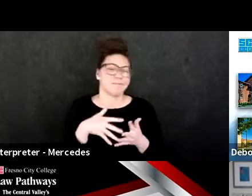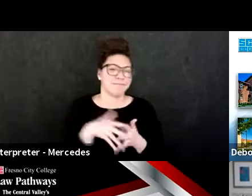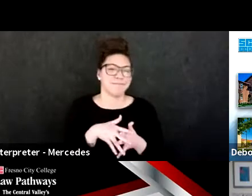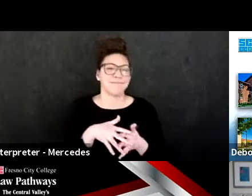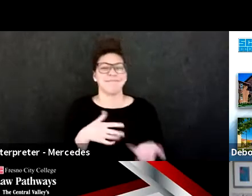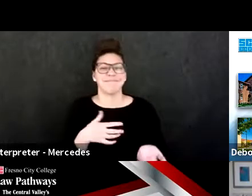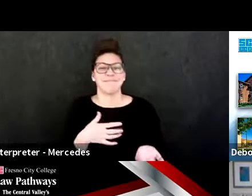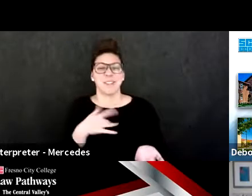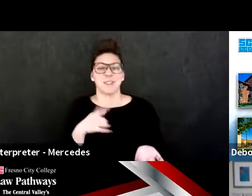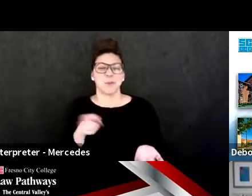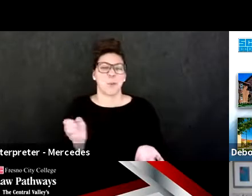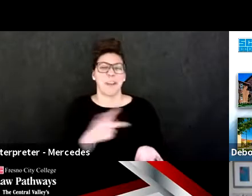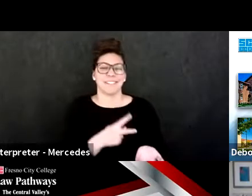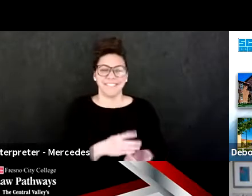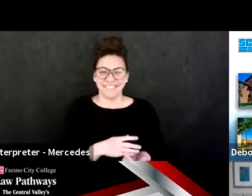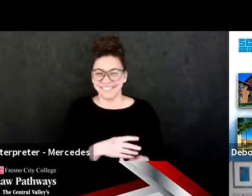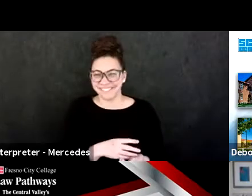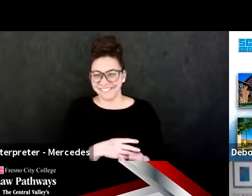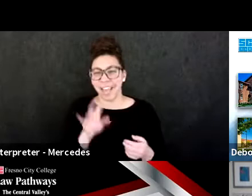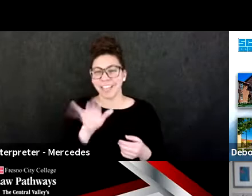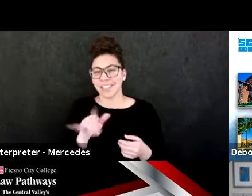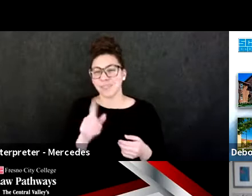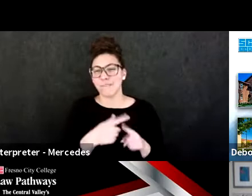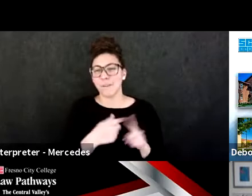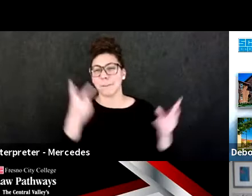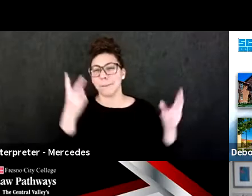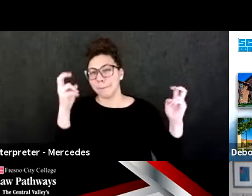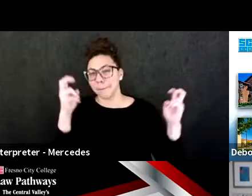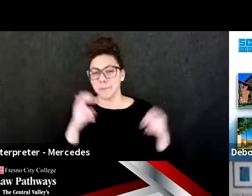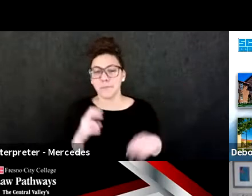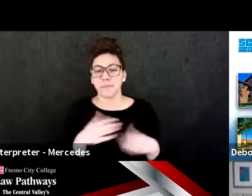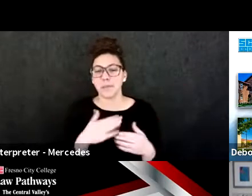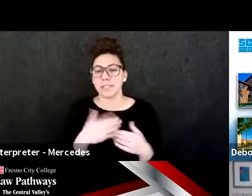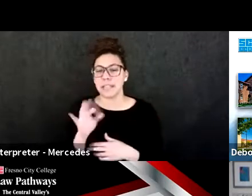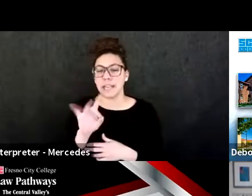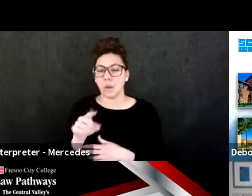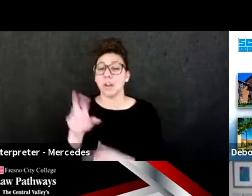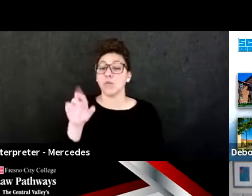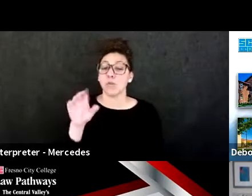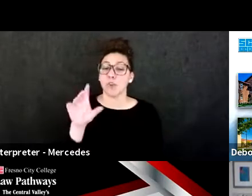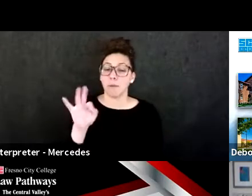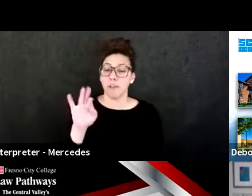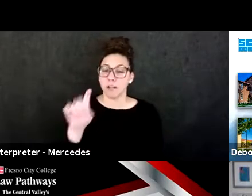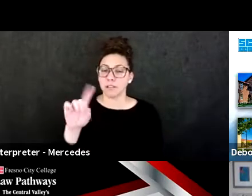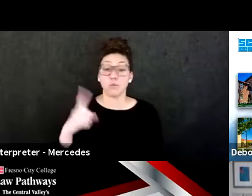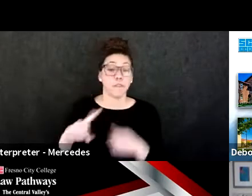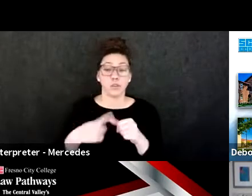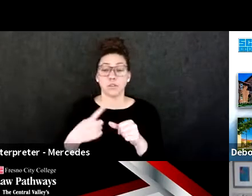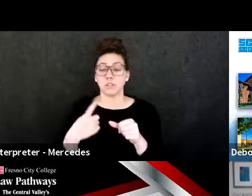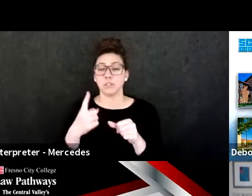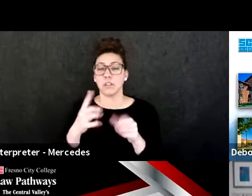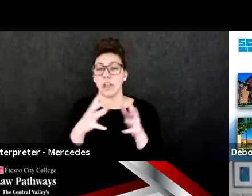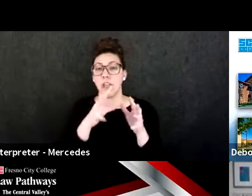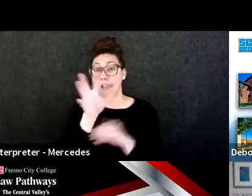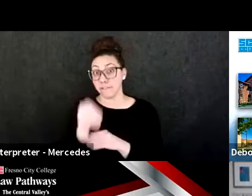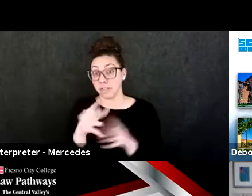Anyway, back in 1981, Robert Fox, who was the first African-American dean of students, hired